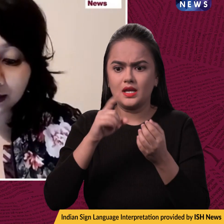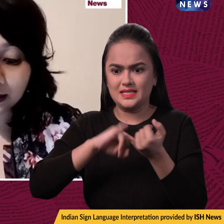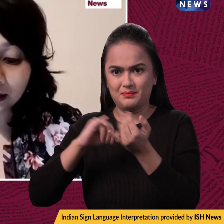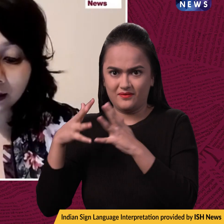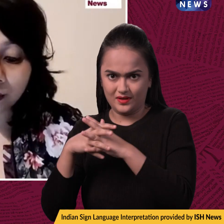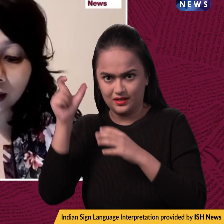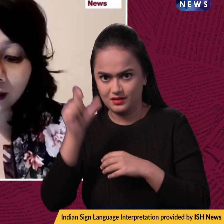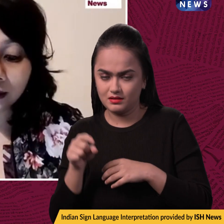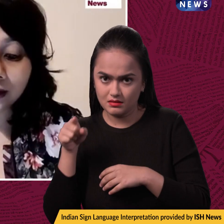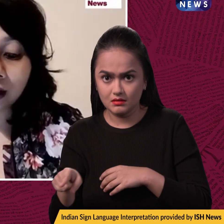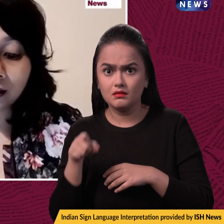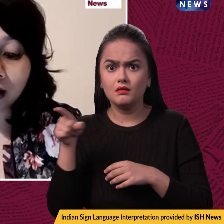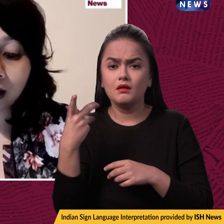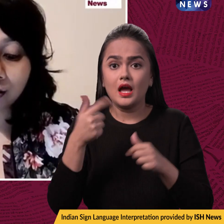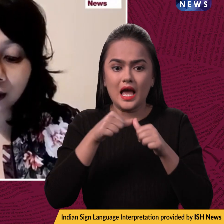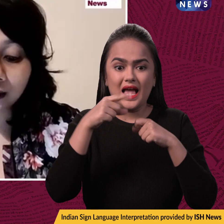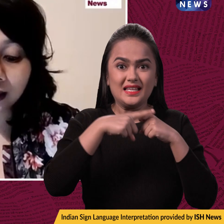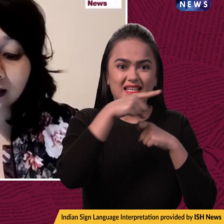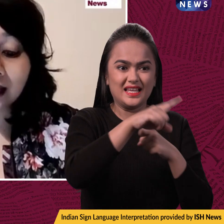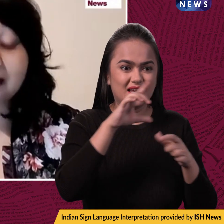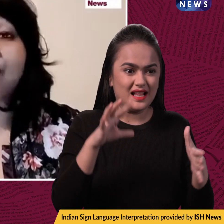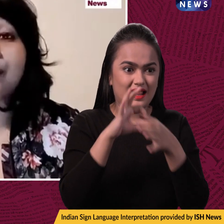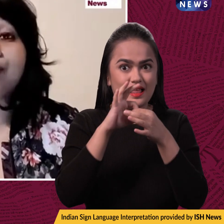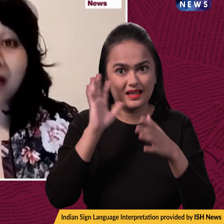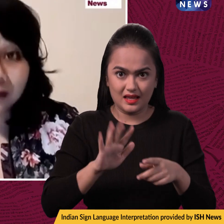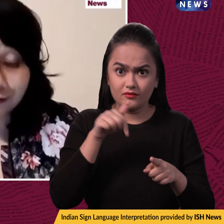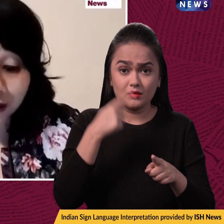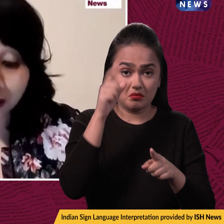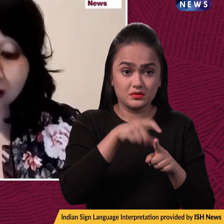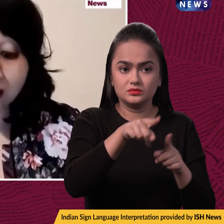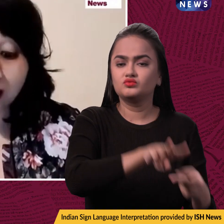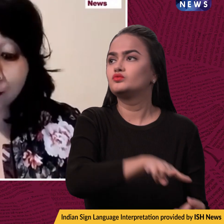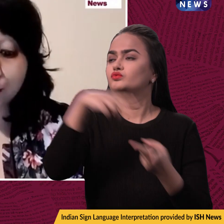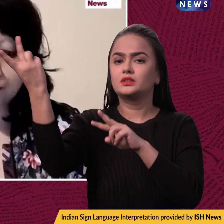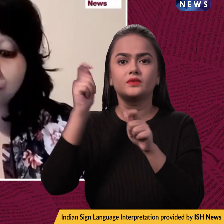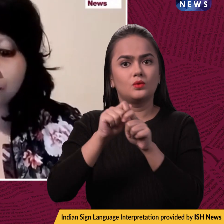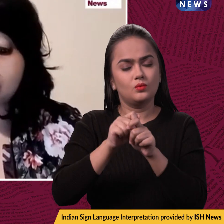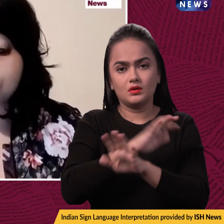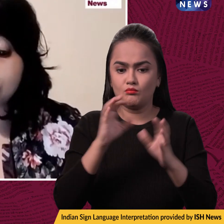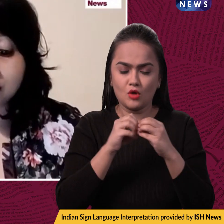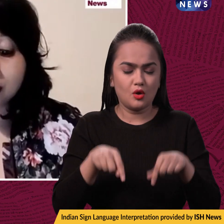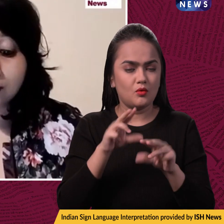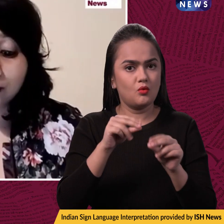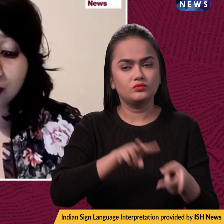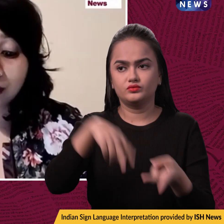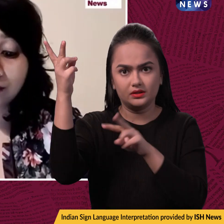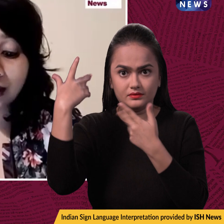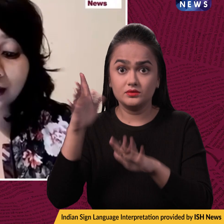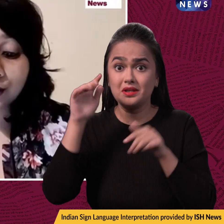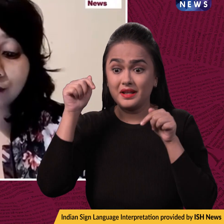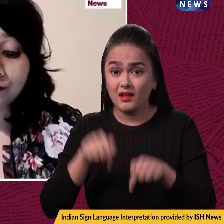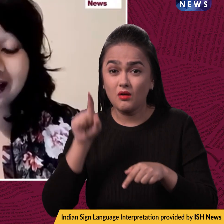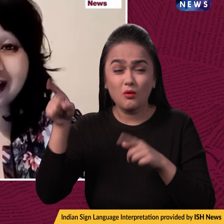officer leading inquiries into the Aryan Khan drugs case has now been transferred out of his Mumbai unit. Now, this comes